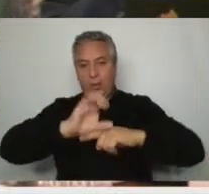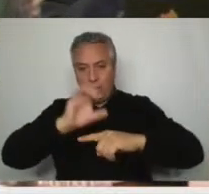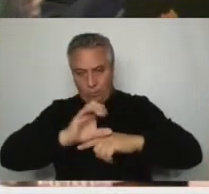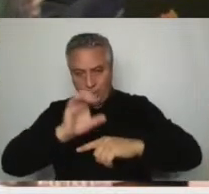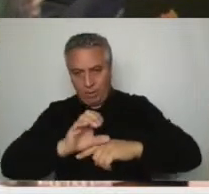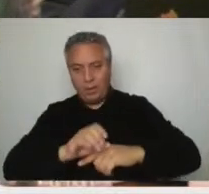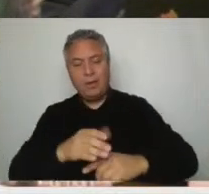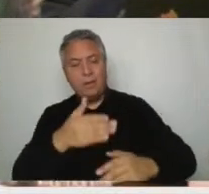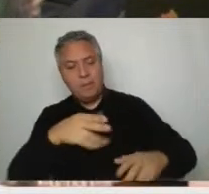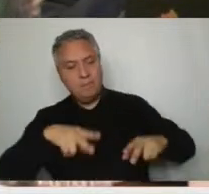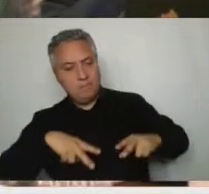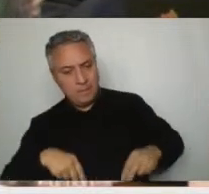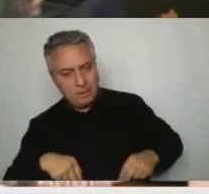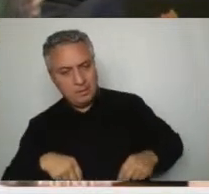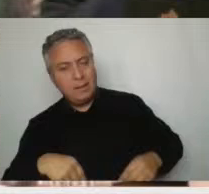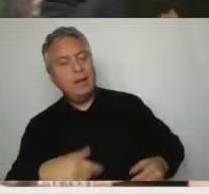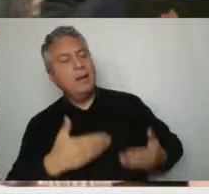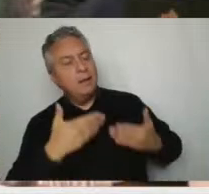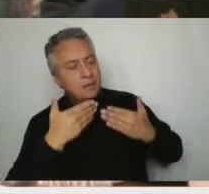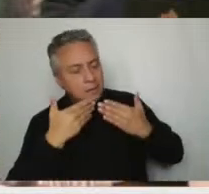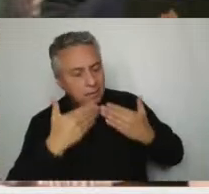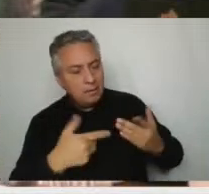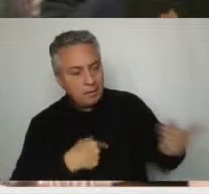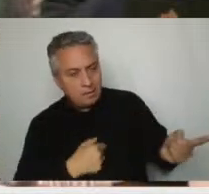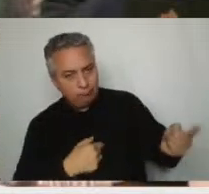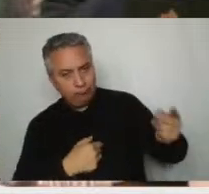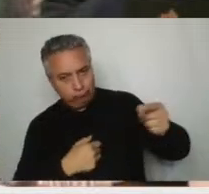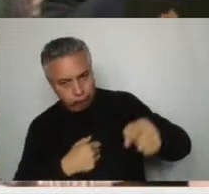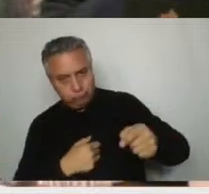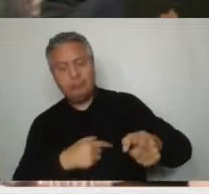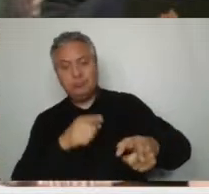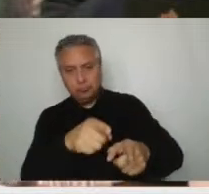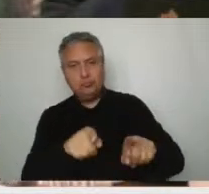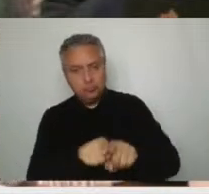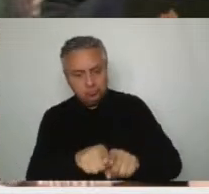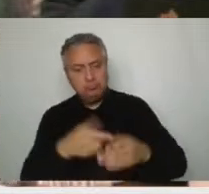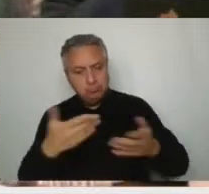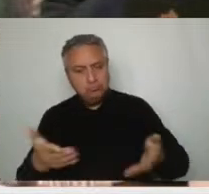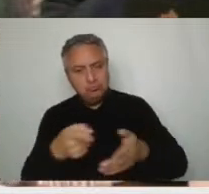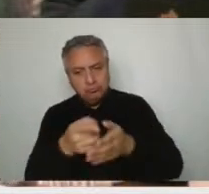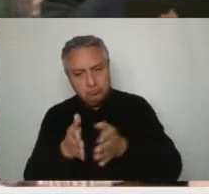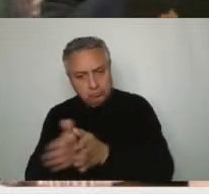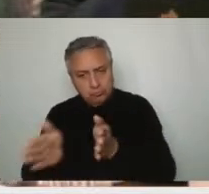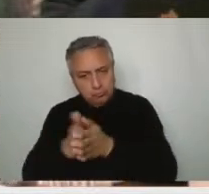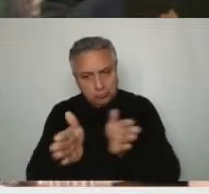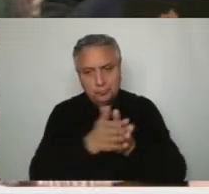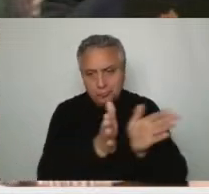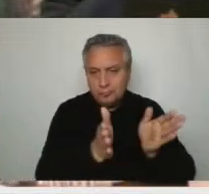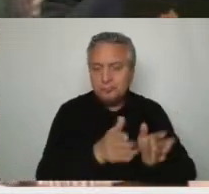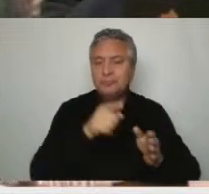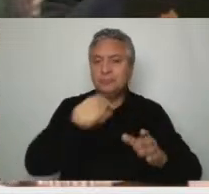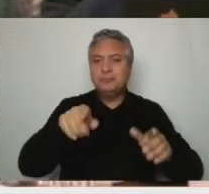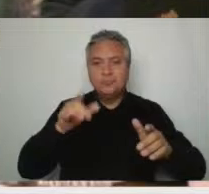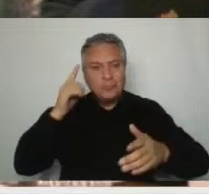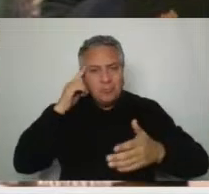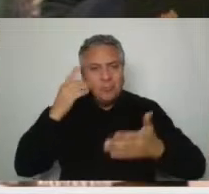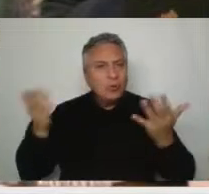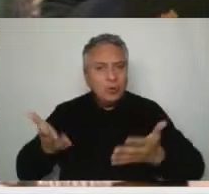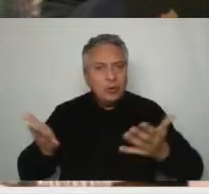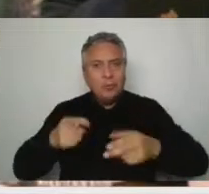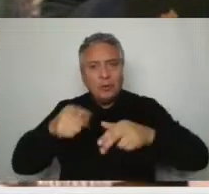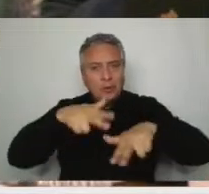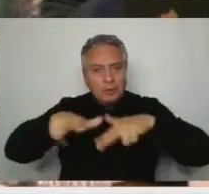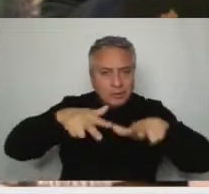Madam Minister, for your presence here at this seminar and for your willingness to share the